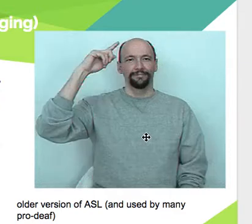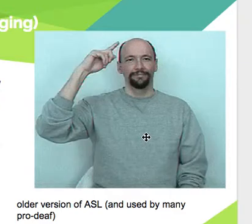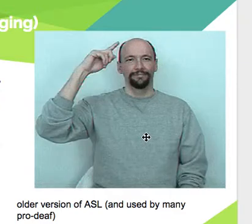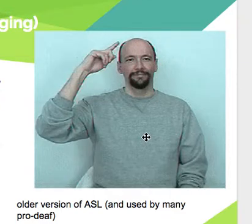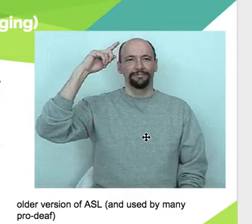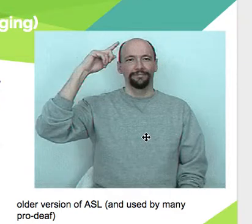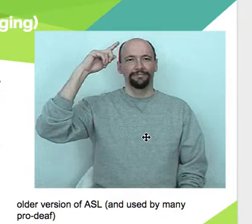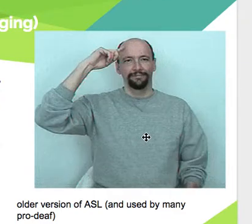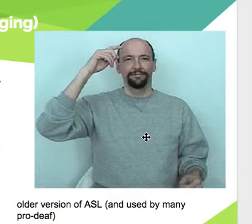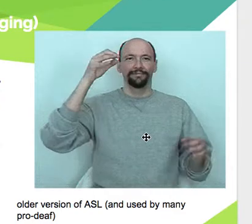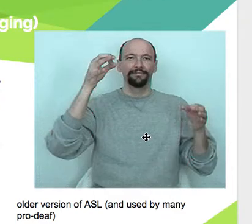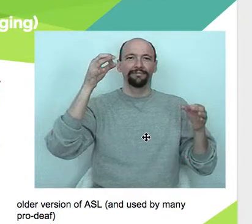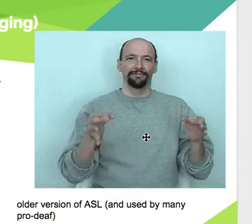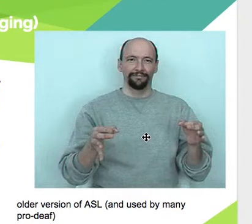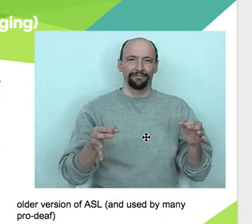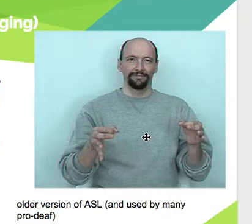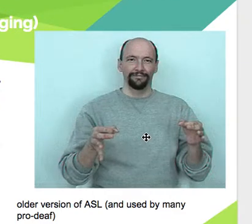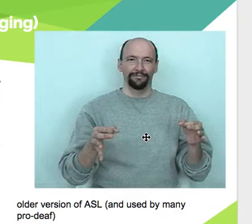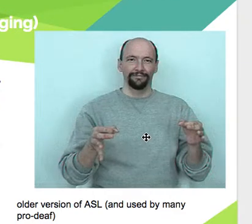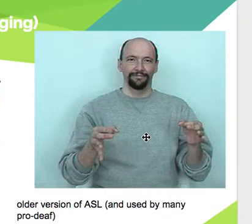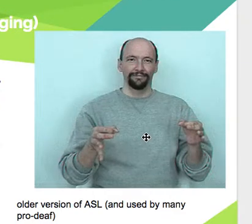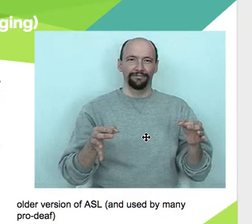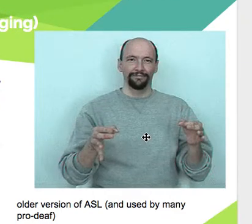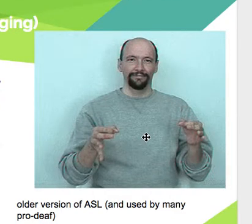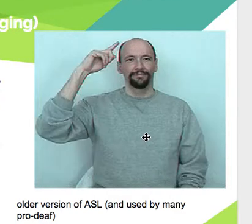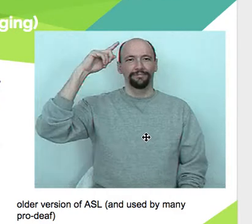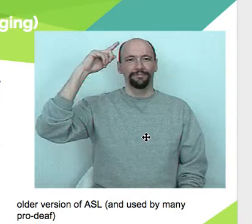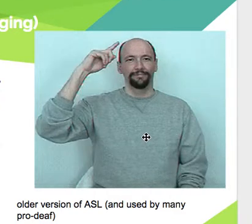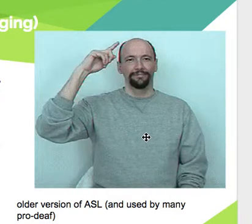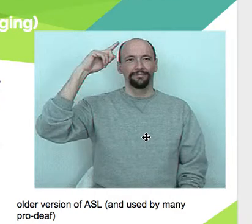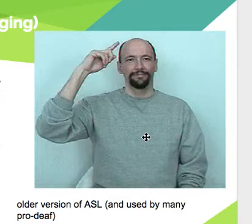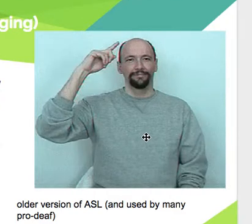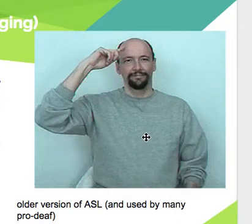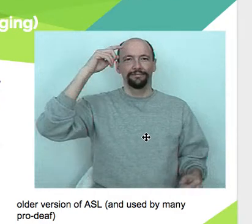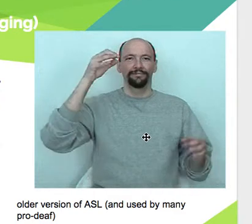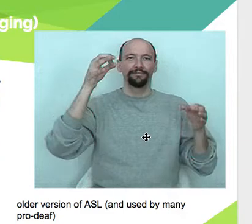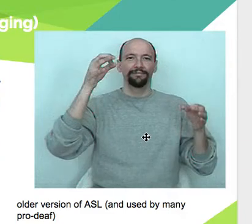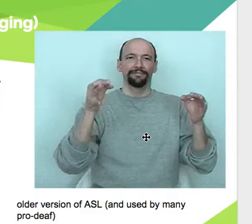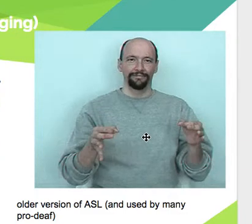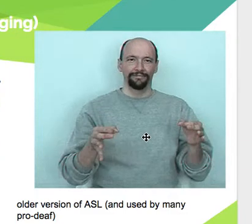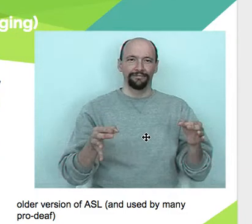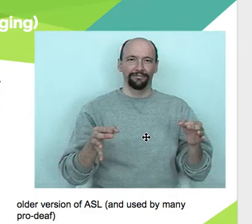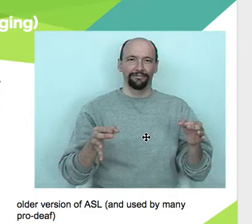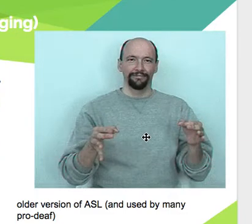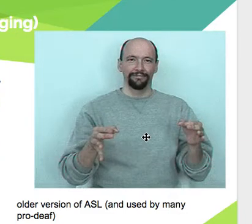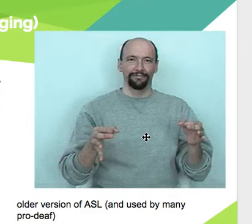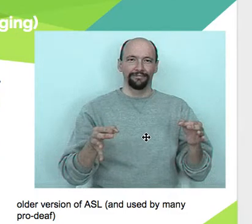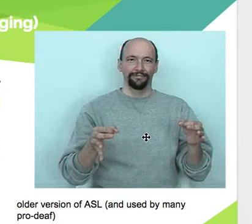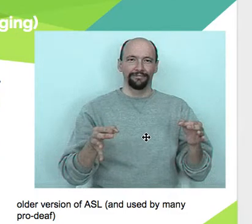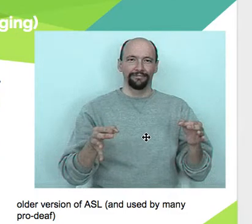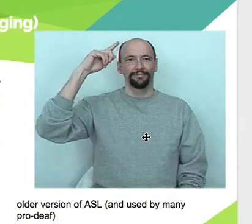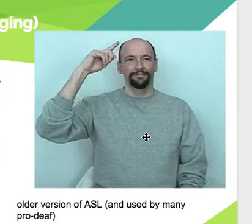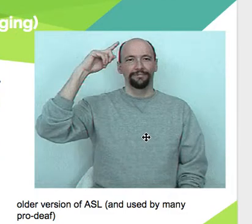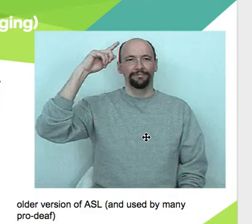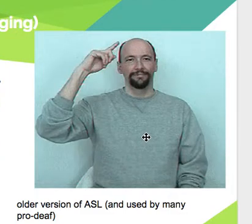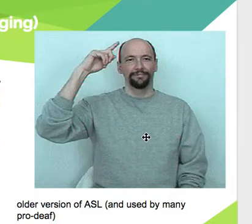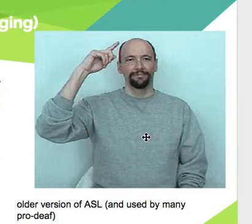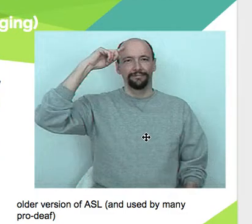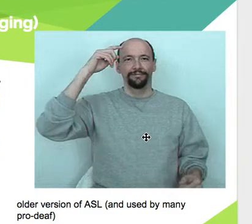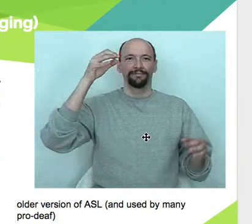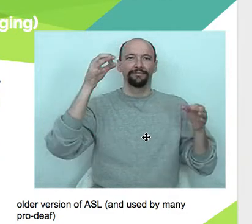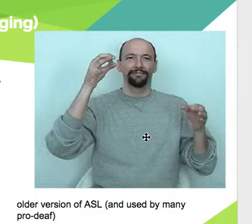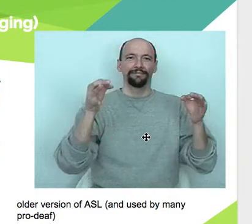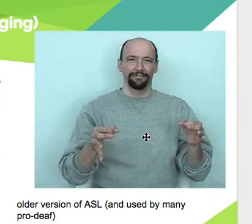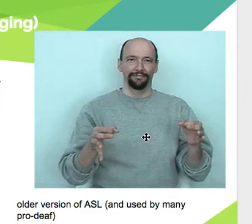are and they're very very proud of their language uh so if they're going to make changes to the language they're going to make sure that nothing is related to